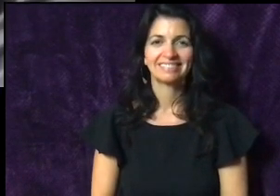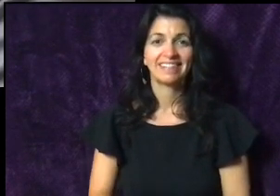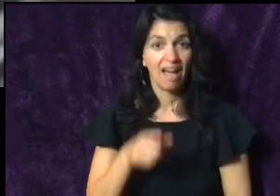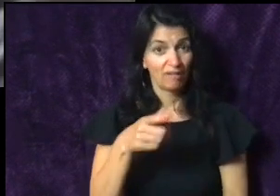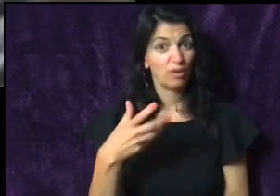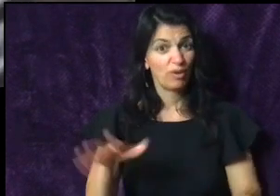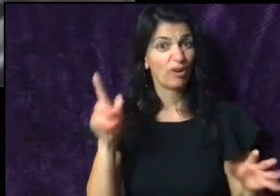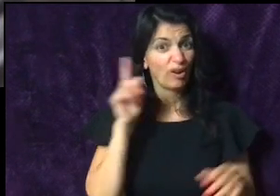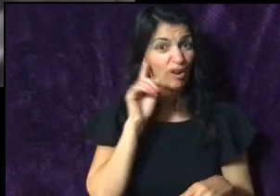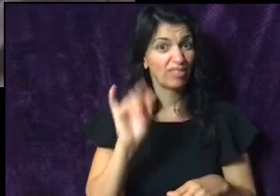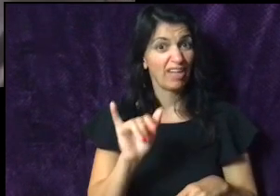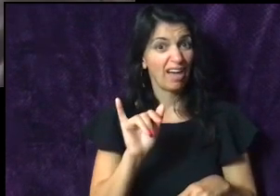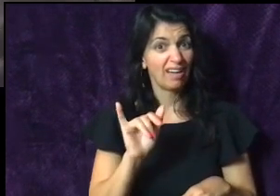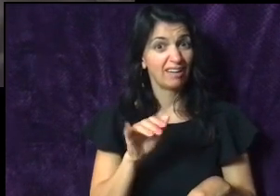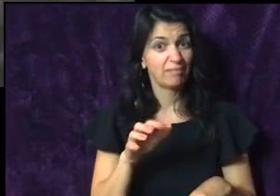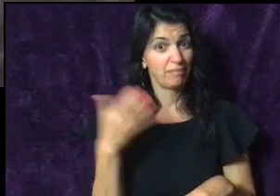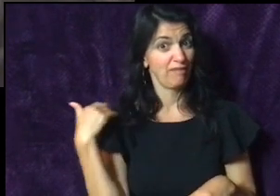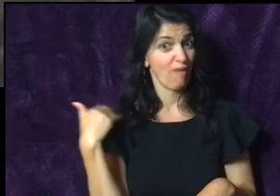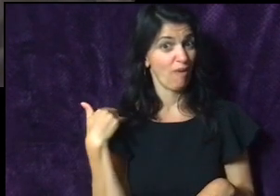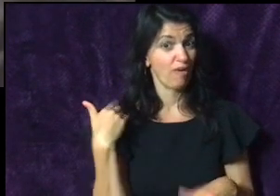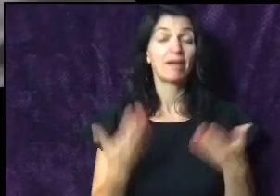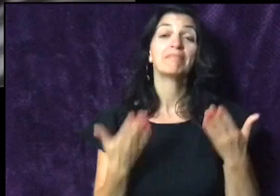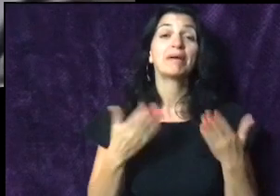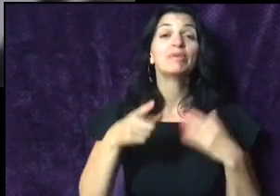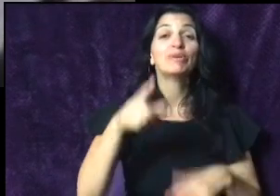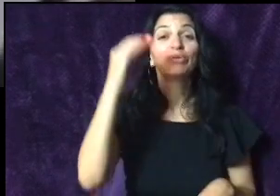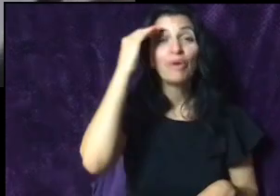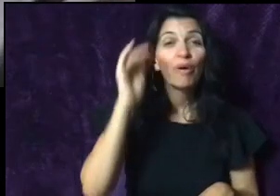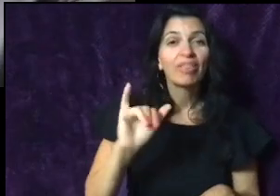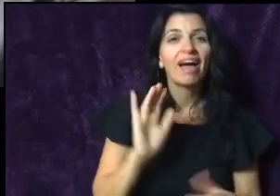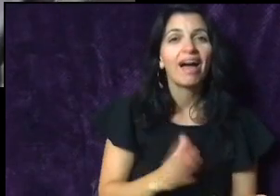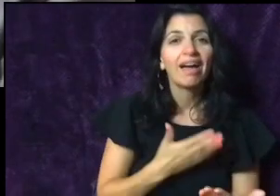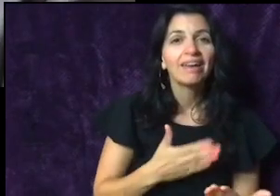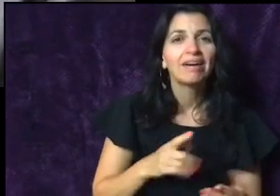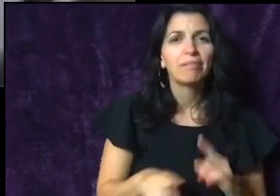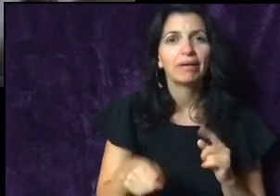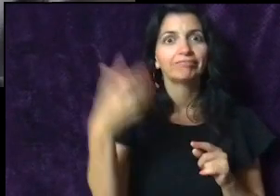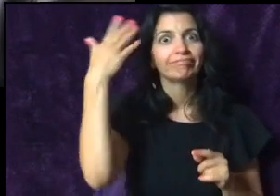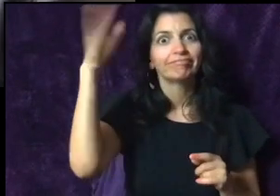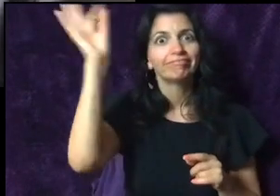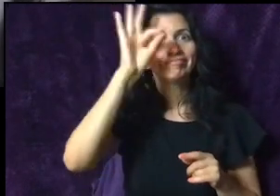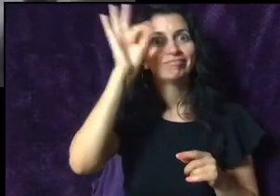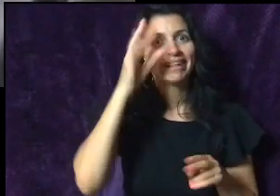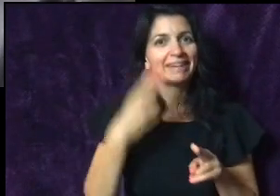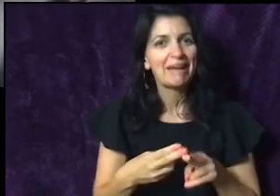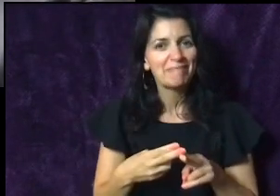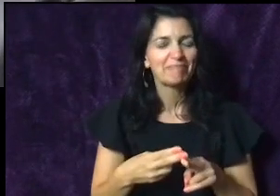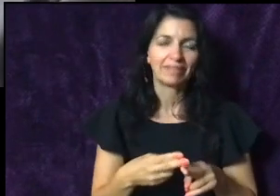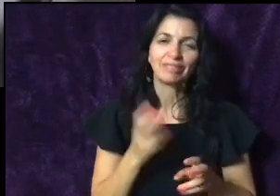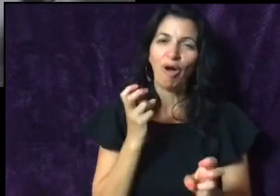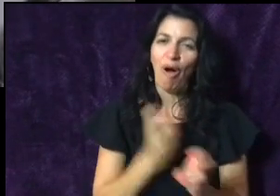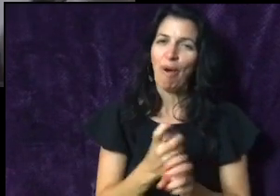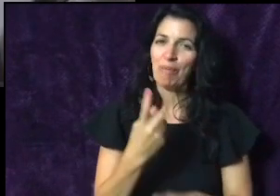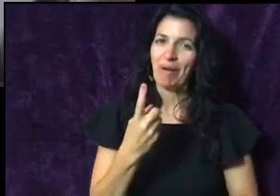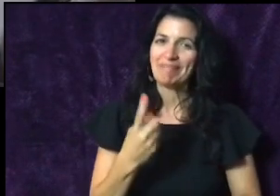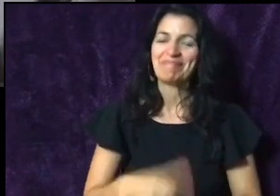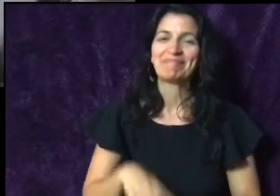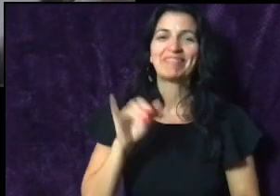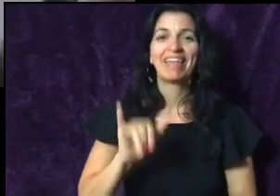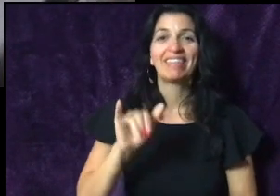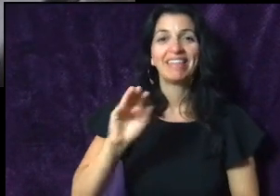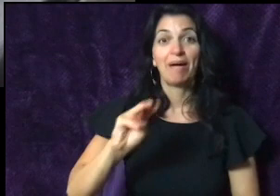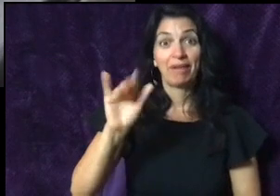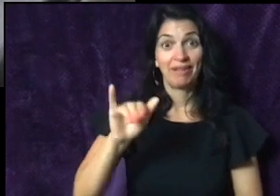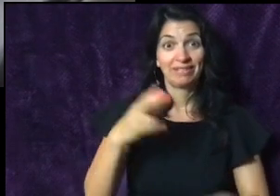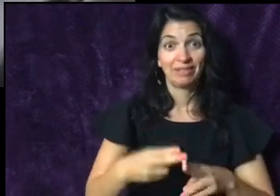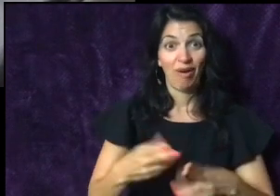Okay, have you heard that melody before? Maybe you know that melody, but you don't know what the name of it is. It's a tricky one. This melody